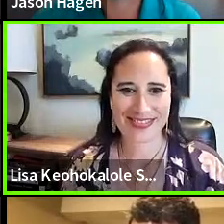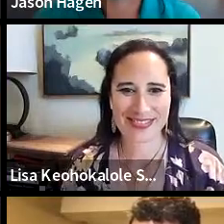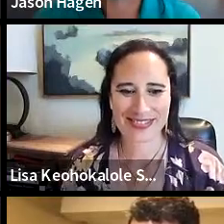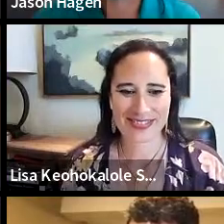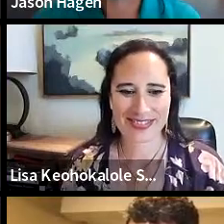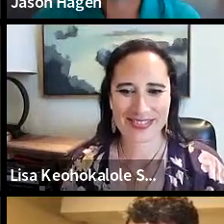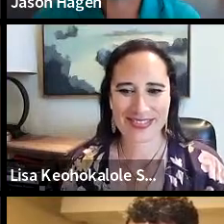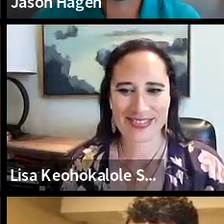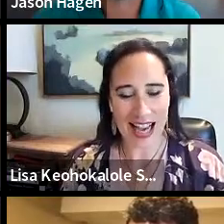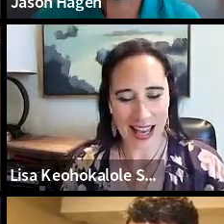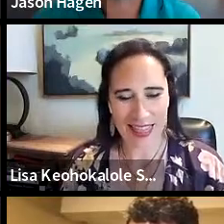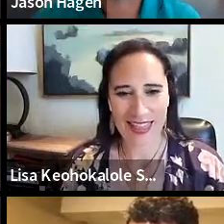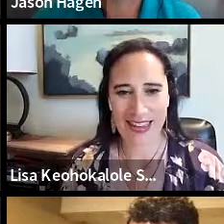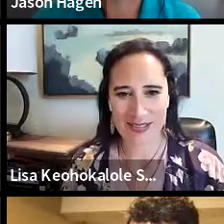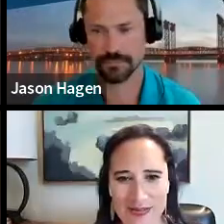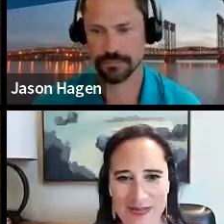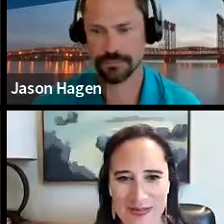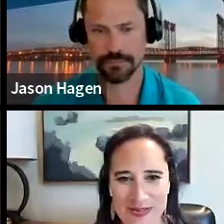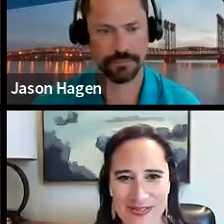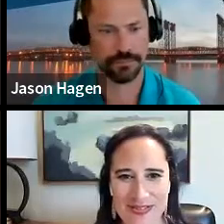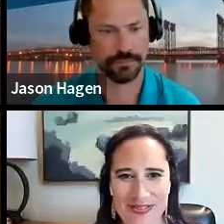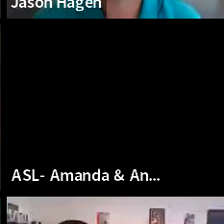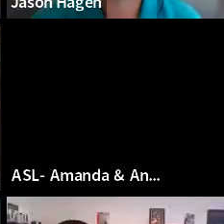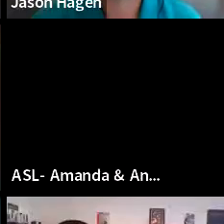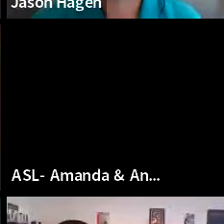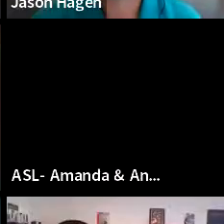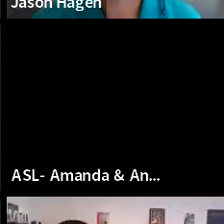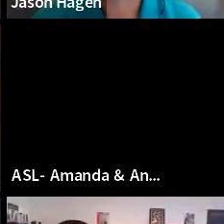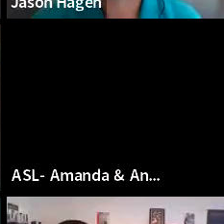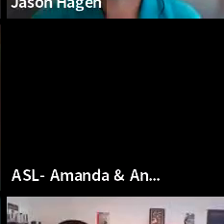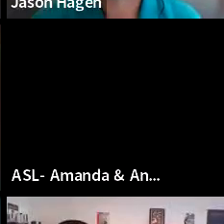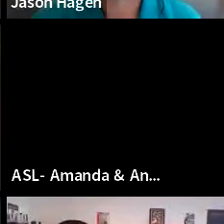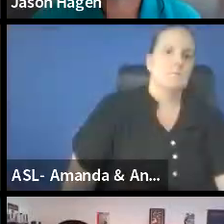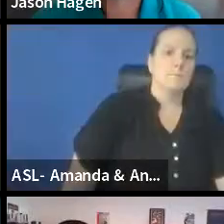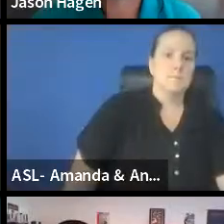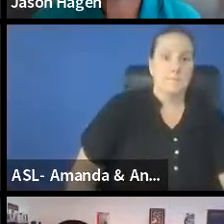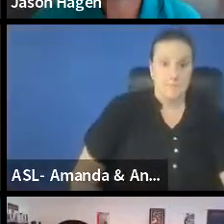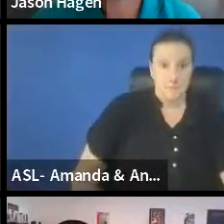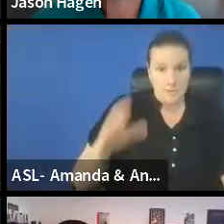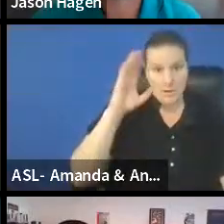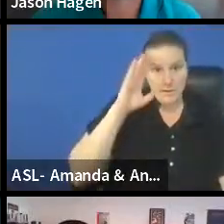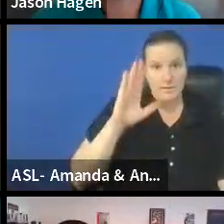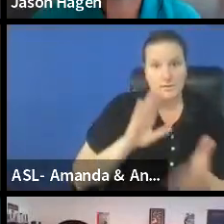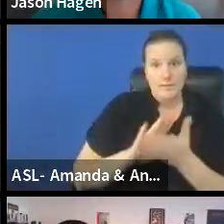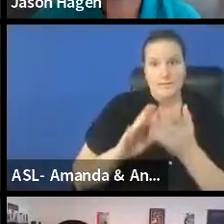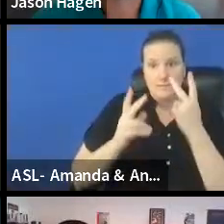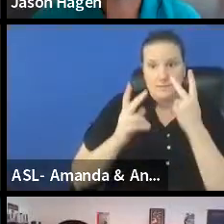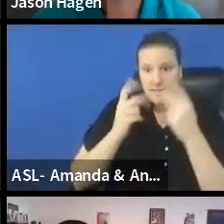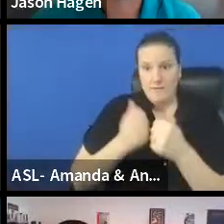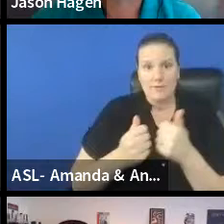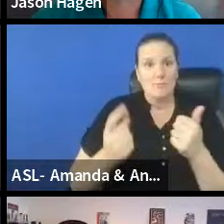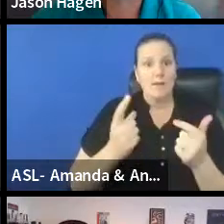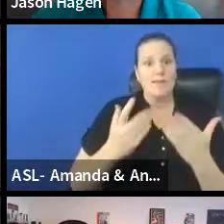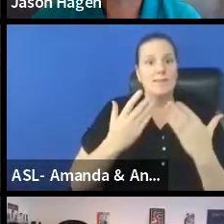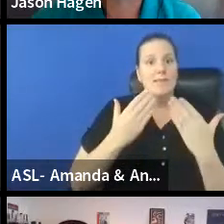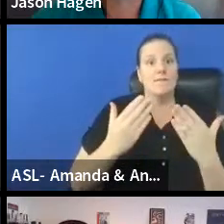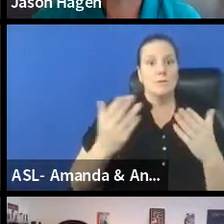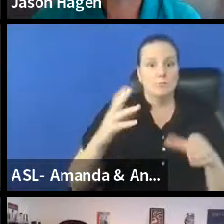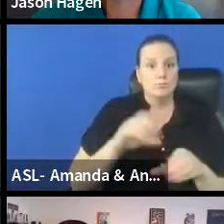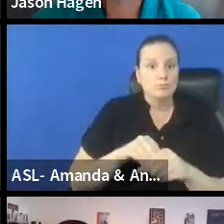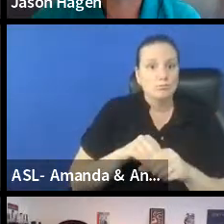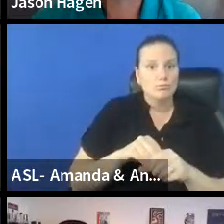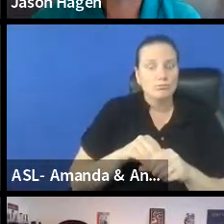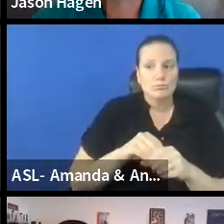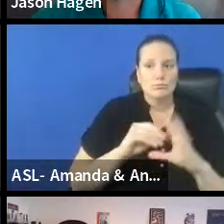Are we ready for that? Hello, good afternoon, everybody. So good to see all of you. And we'd like to thank all of you for being here on such a